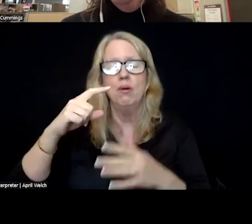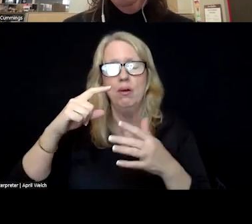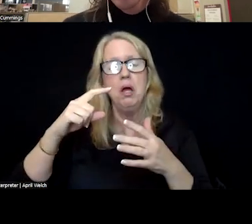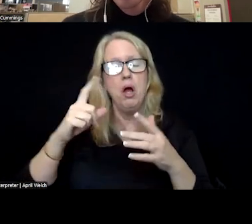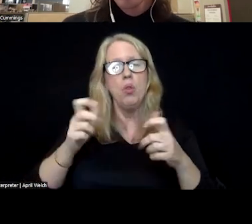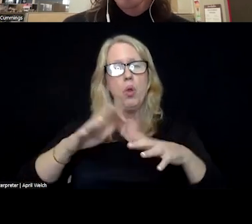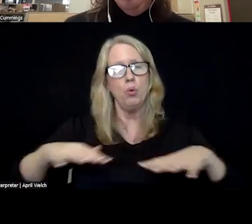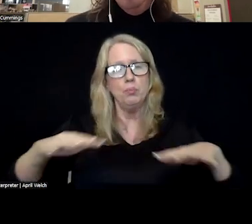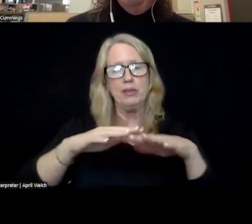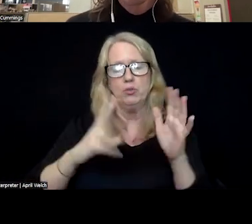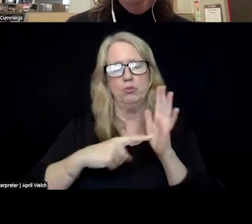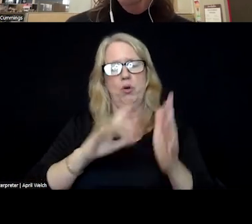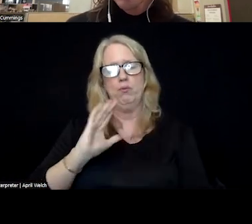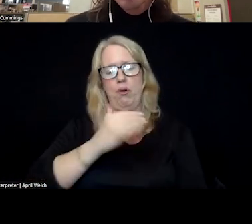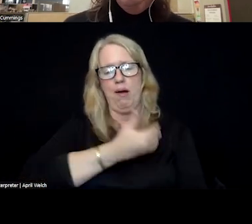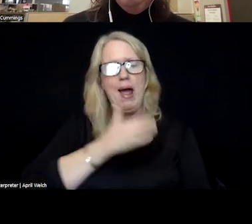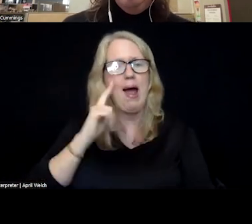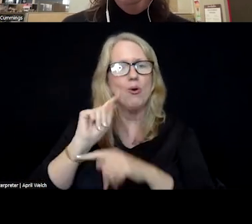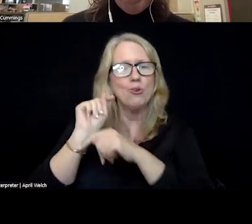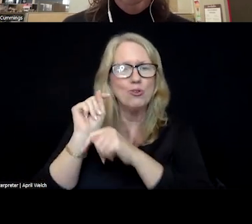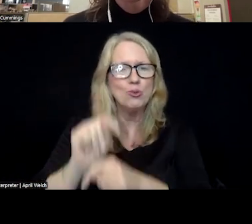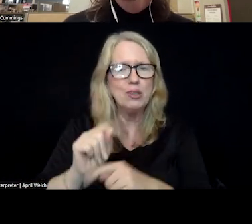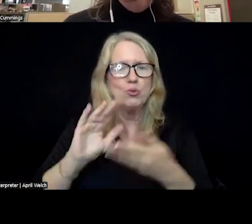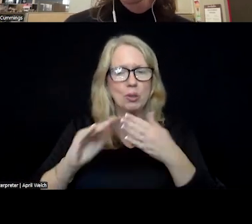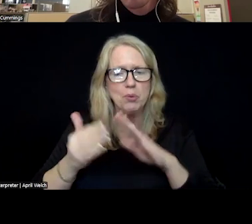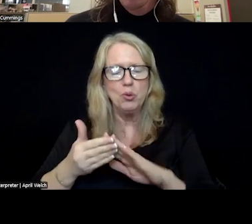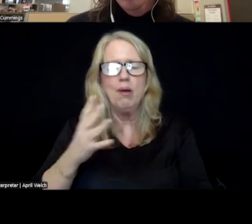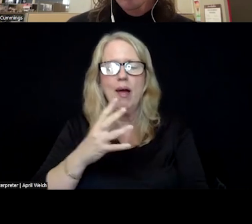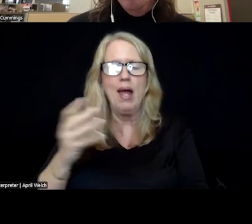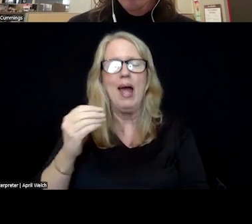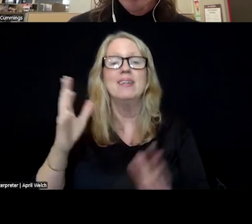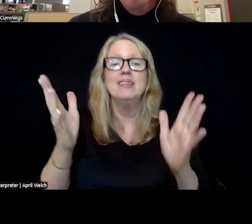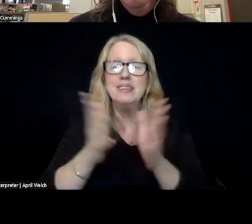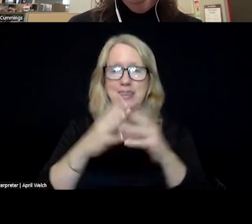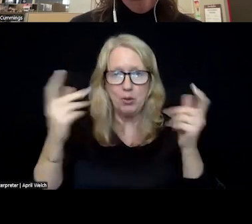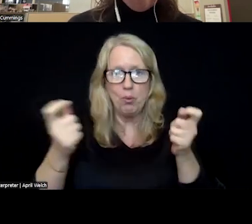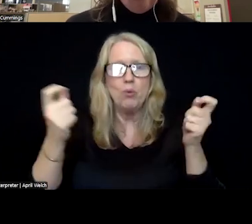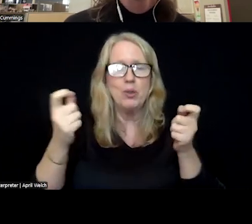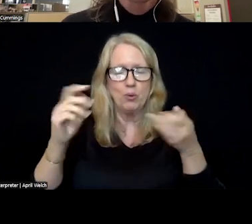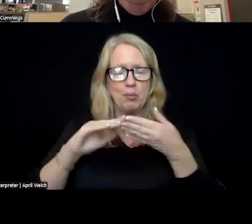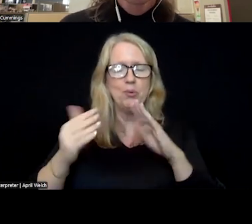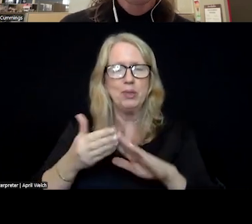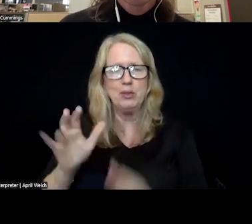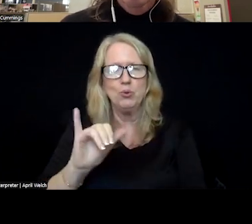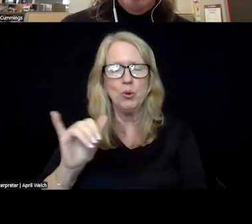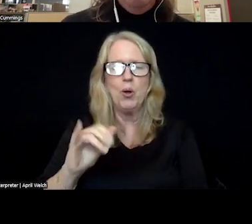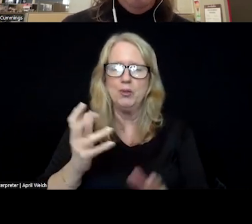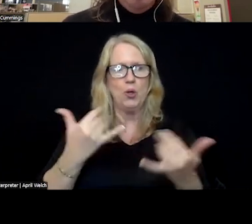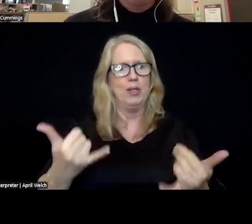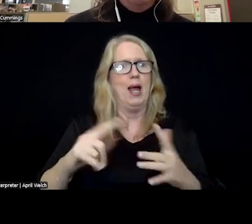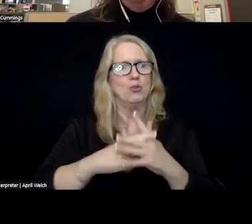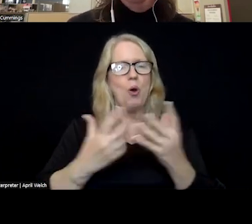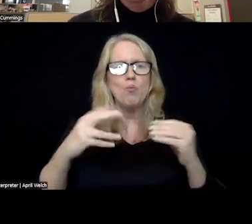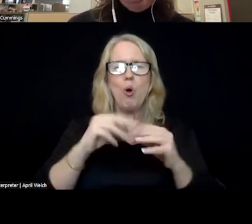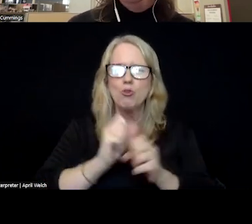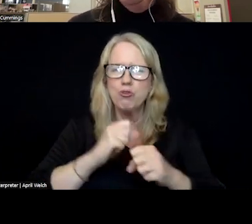spaces in our traditional communities and more so our ceremonial communities. And we see them creating community now more than